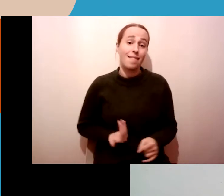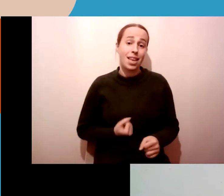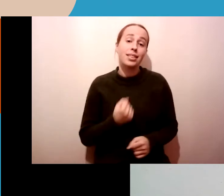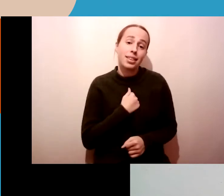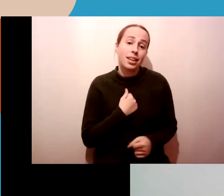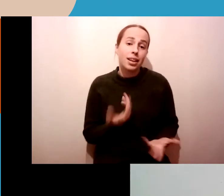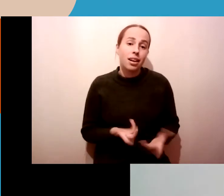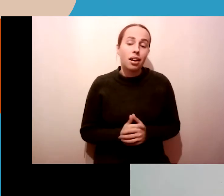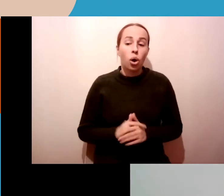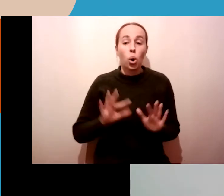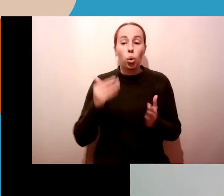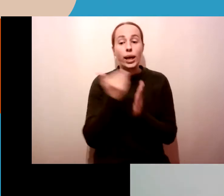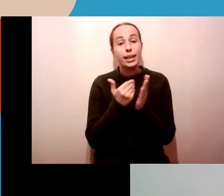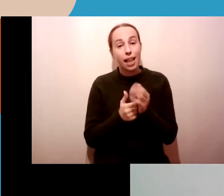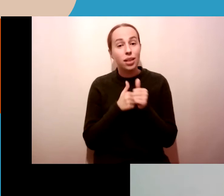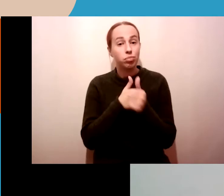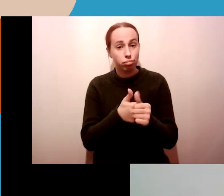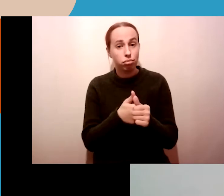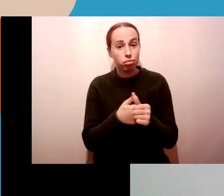children have to live here and now.